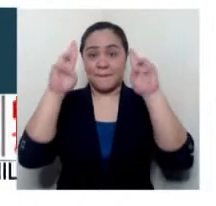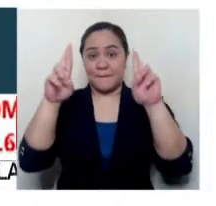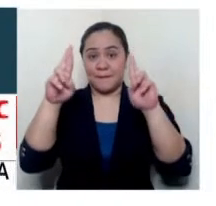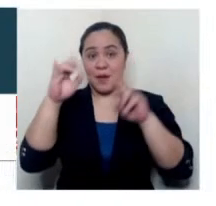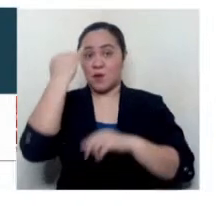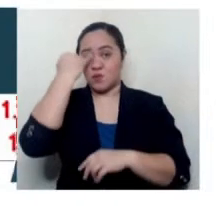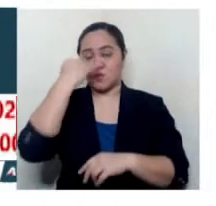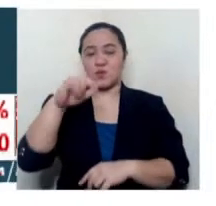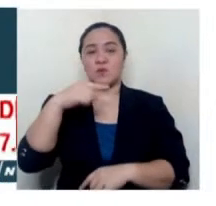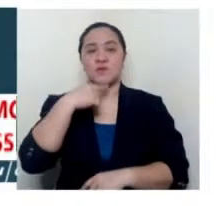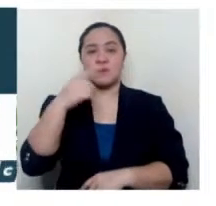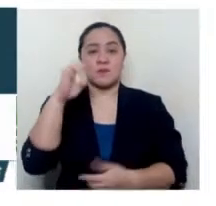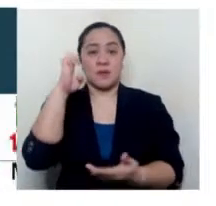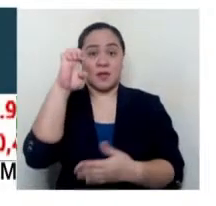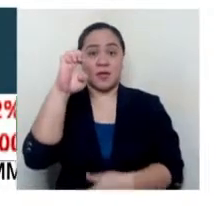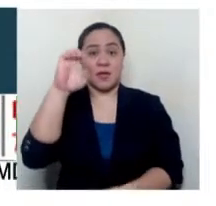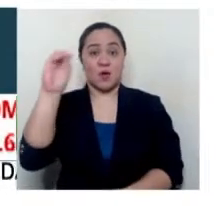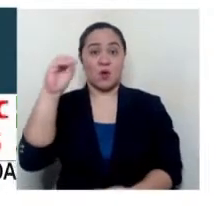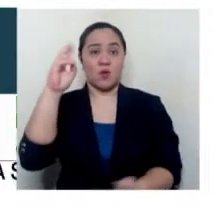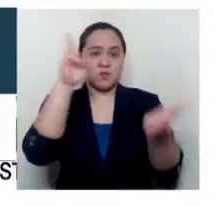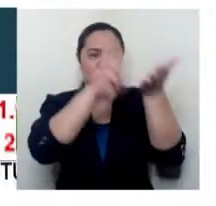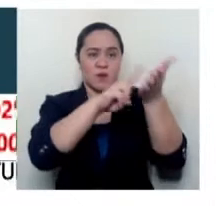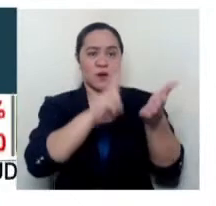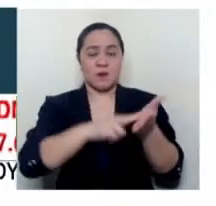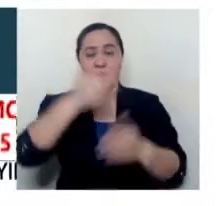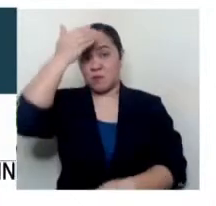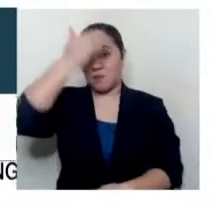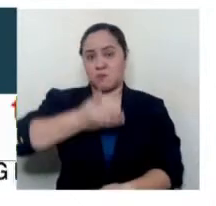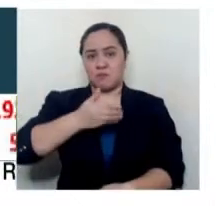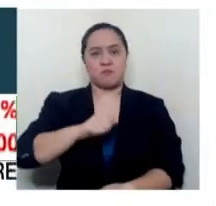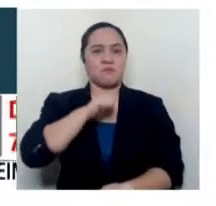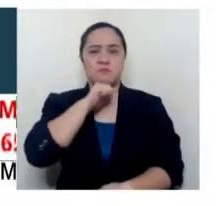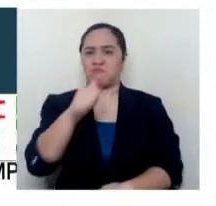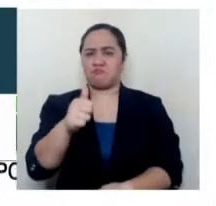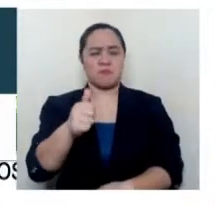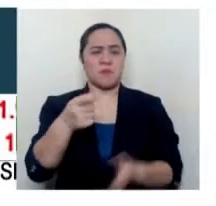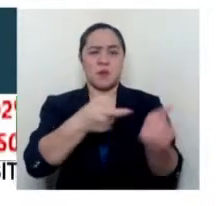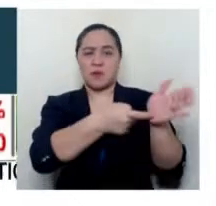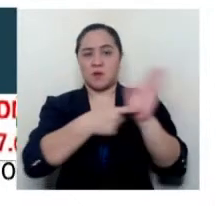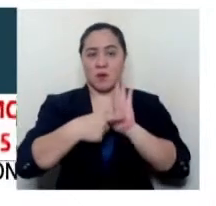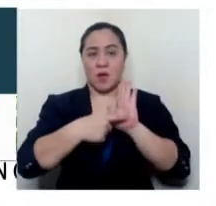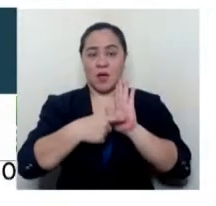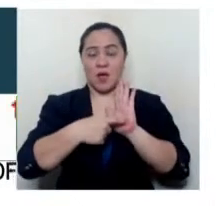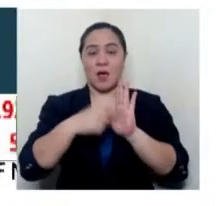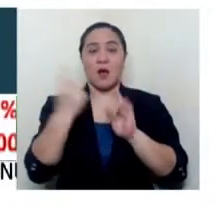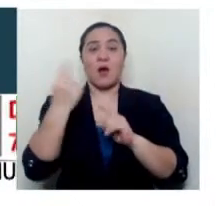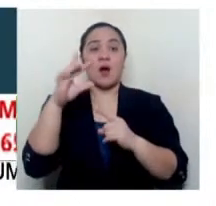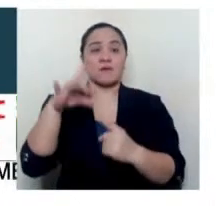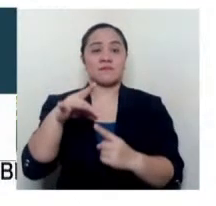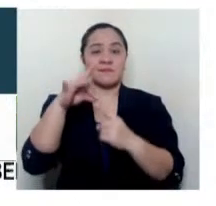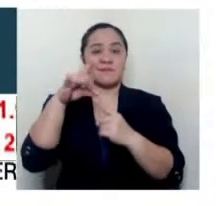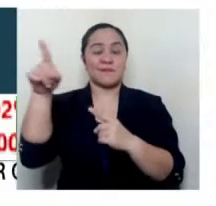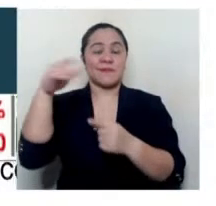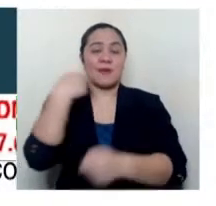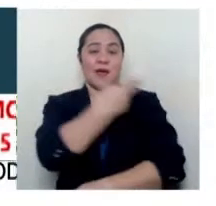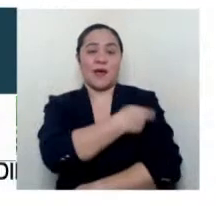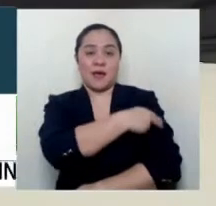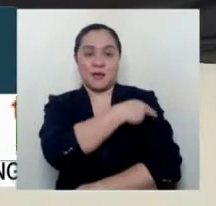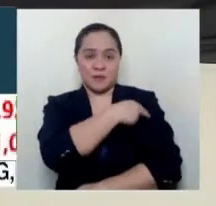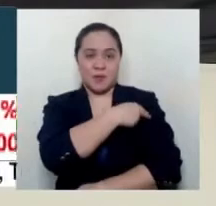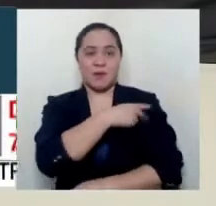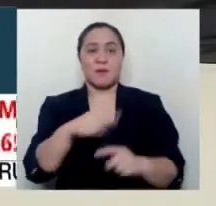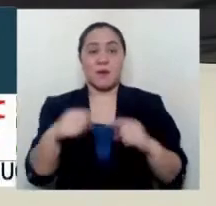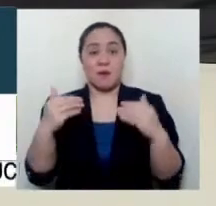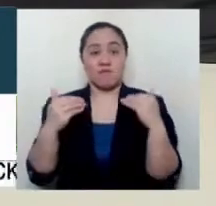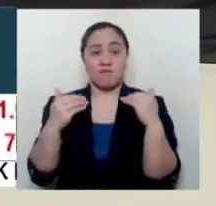an executive order making the wearing of face shields non-mandatory except in hospitals or medical settings. Moreno had been